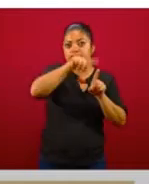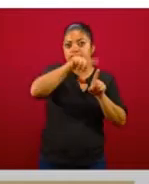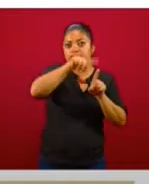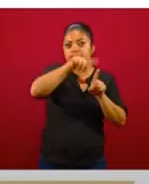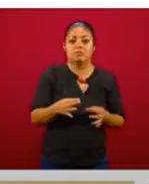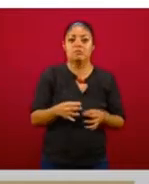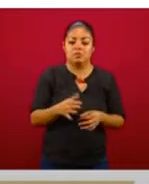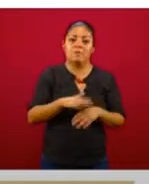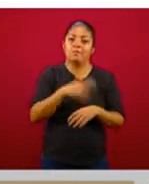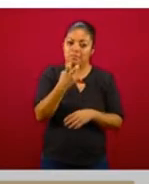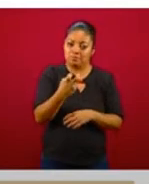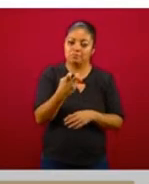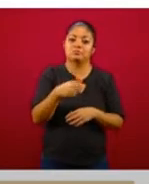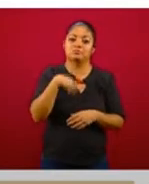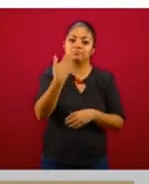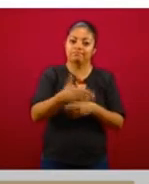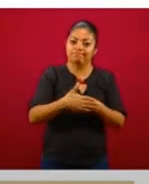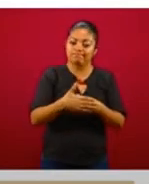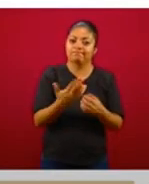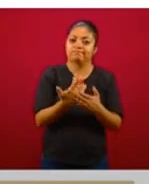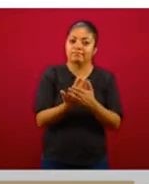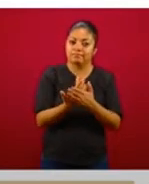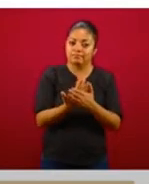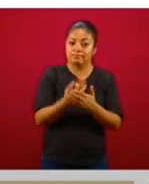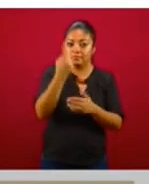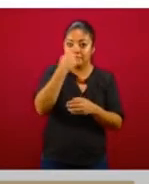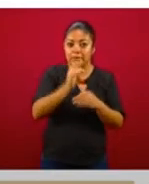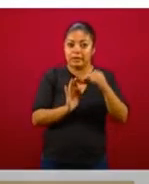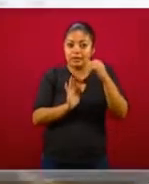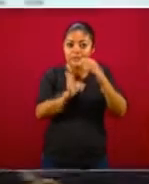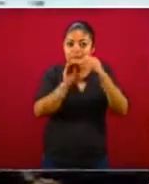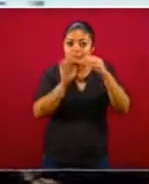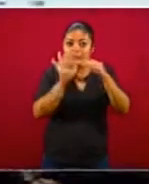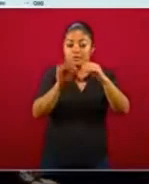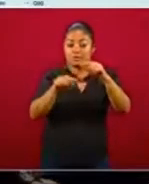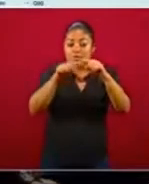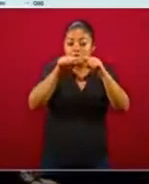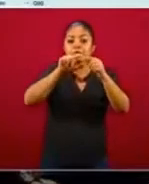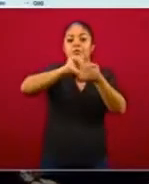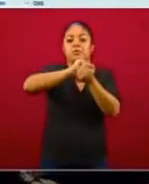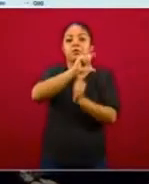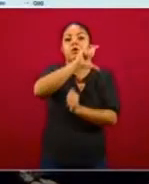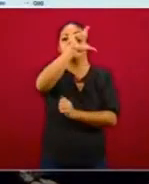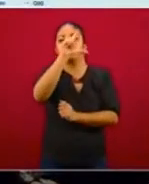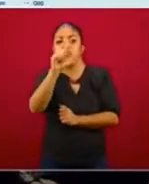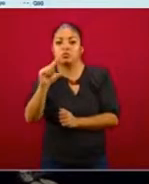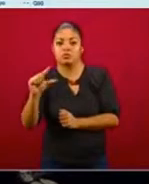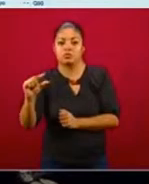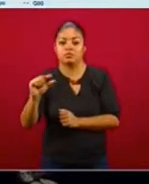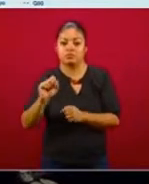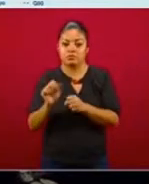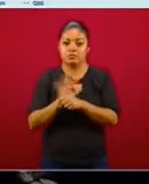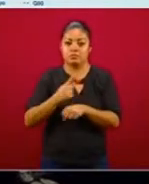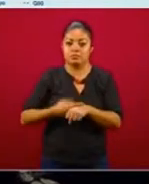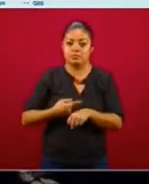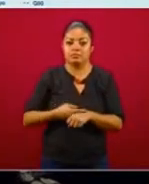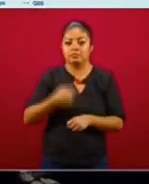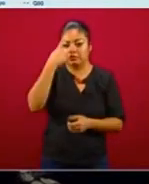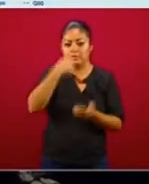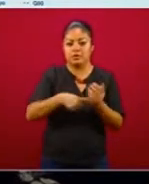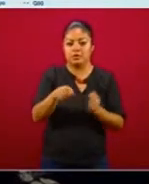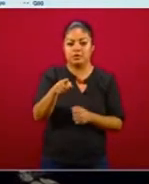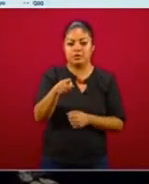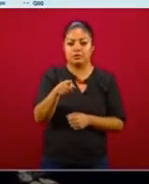prediction here and sospechosos, it converges pretty acercamos al well. ACME It's para descriptive. que It llegue describes finalmente the la fase de tendency that descenso. is following along with the number Creo que of esta es la cases.